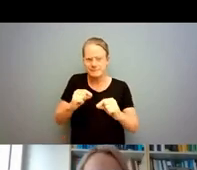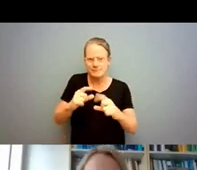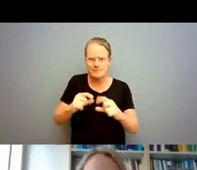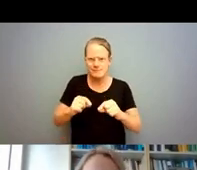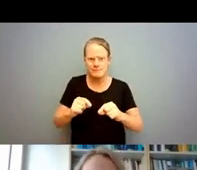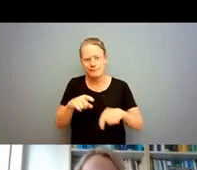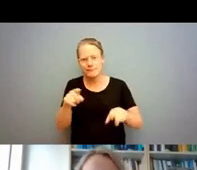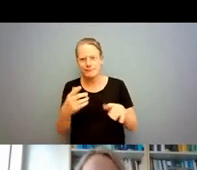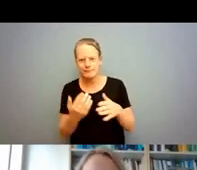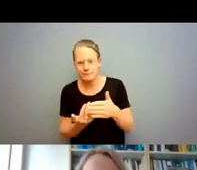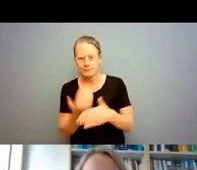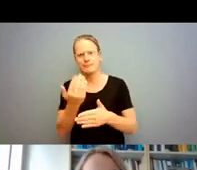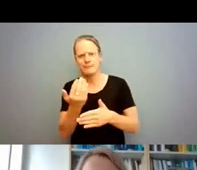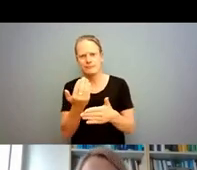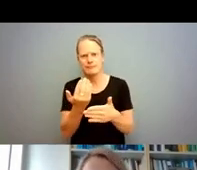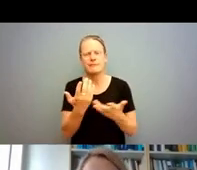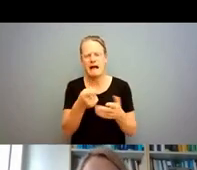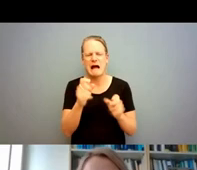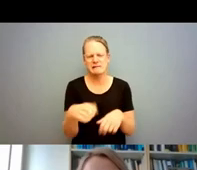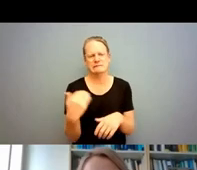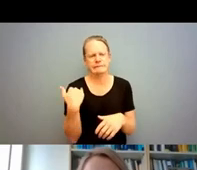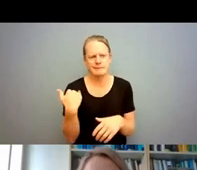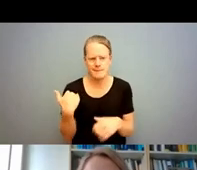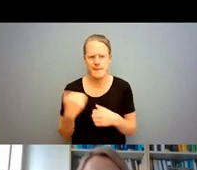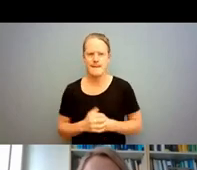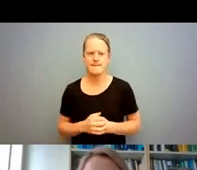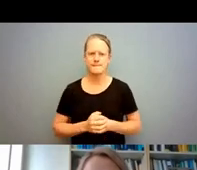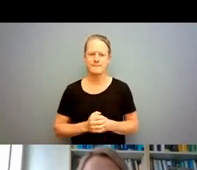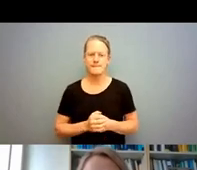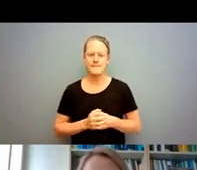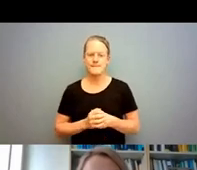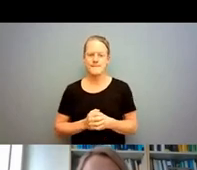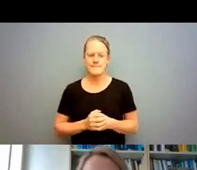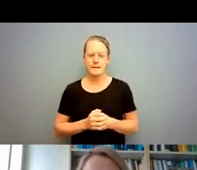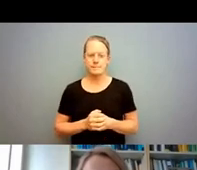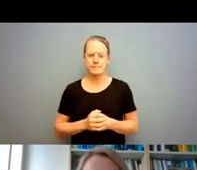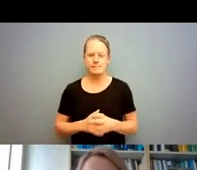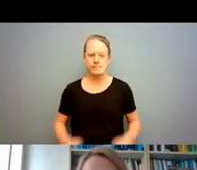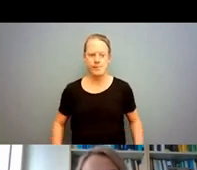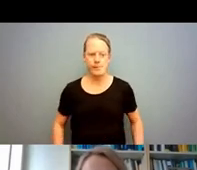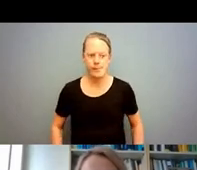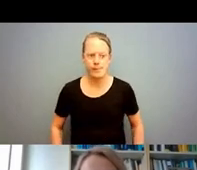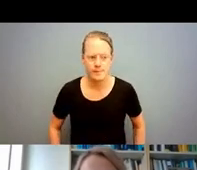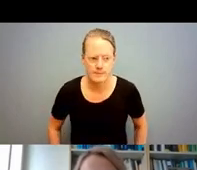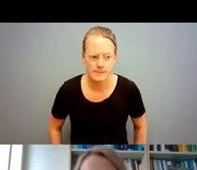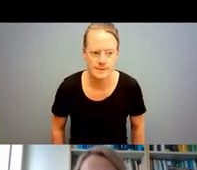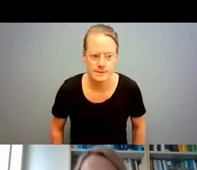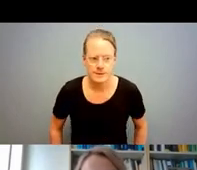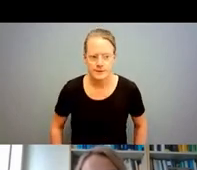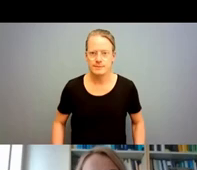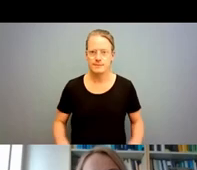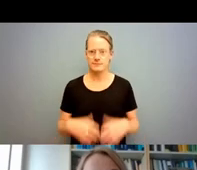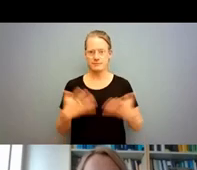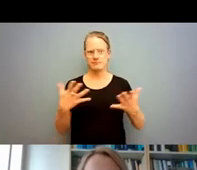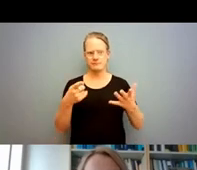challenges. Well, this is a very large topic, of course, since this